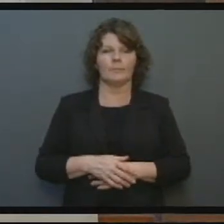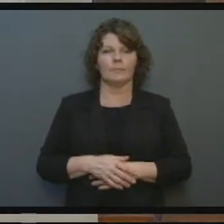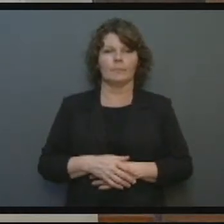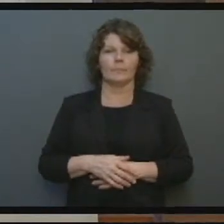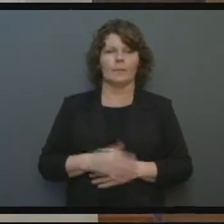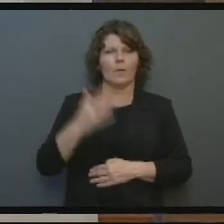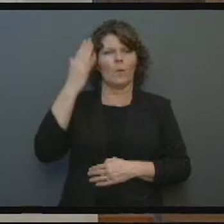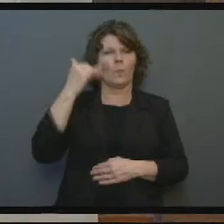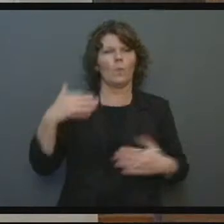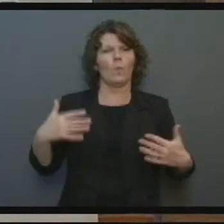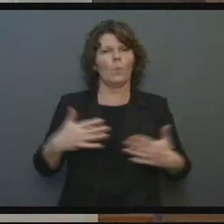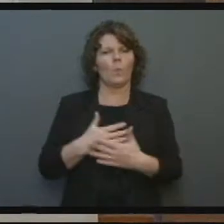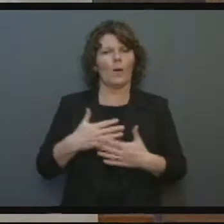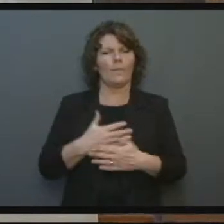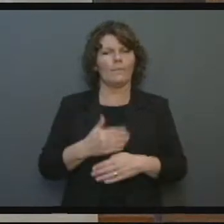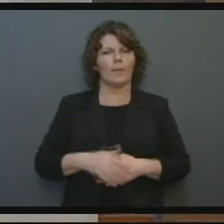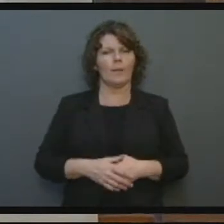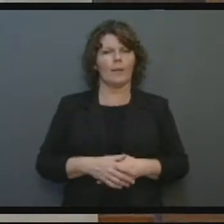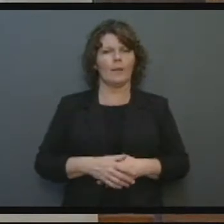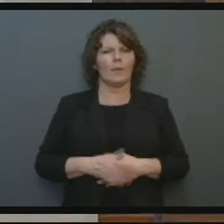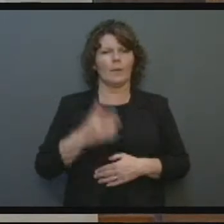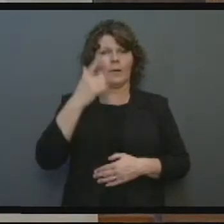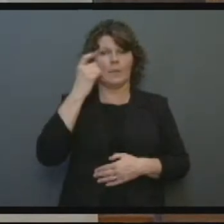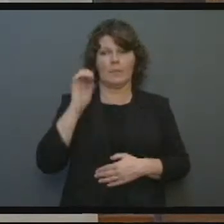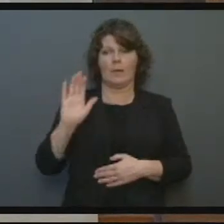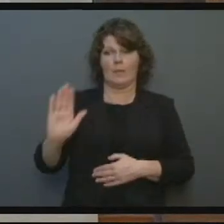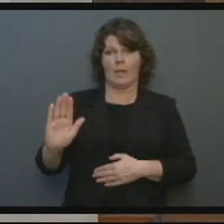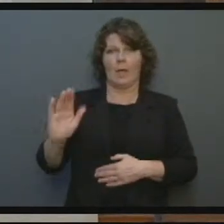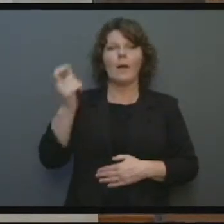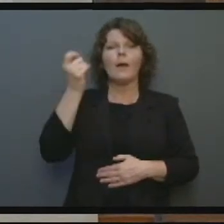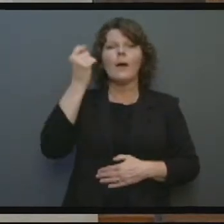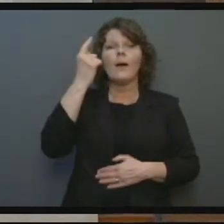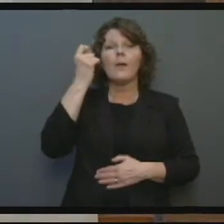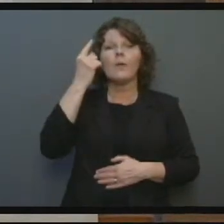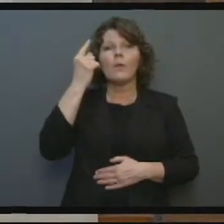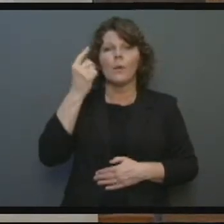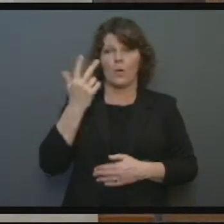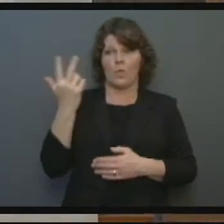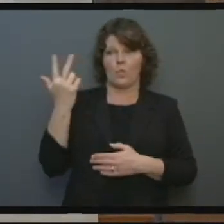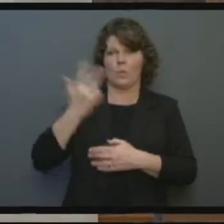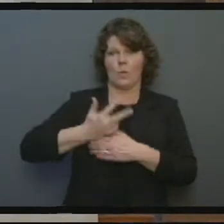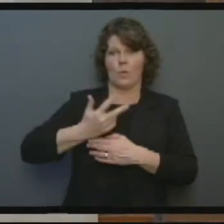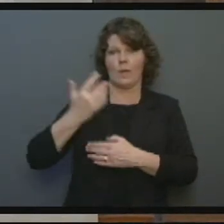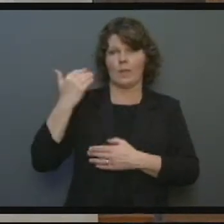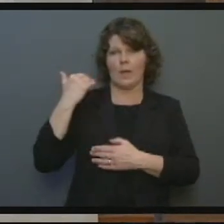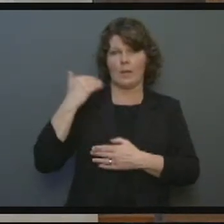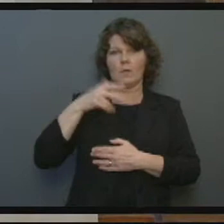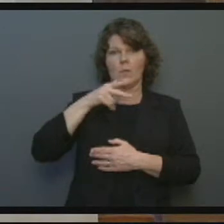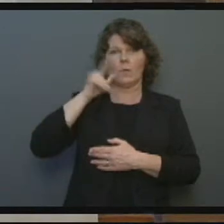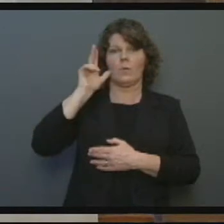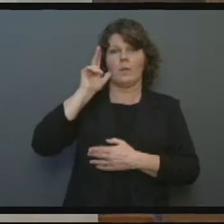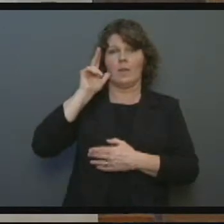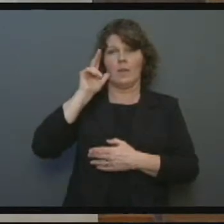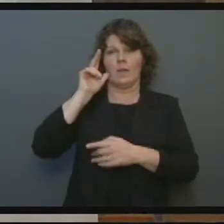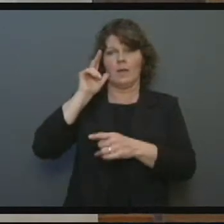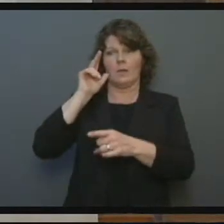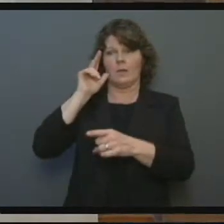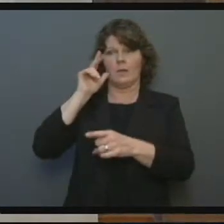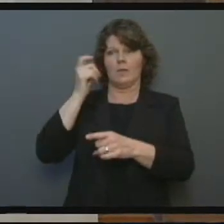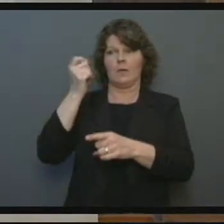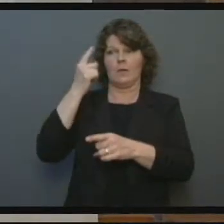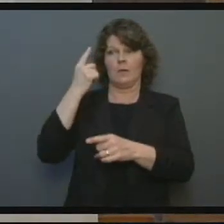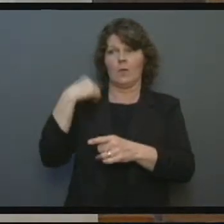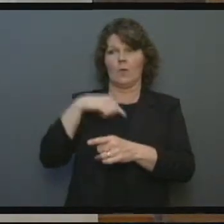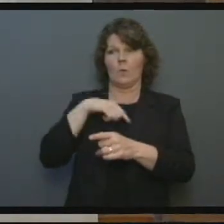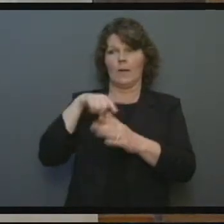Now, why fear? Because they realized that 3 days earlier, on Good Friday, we killed God. That